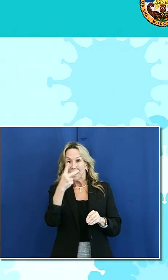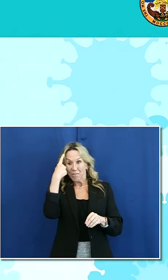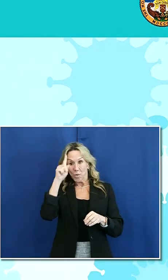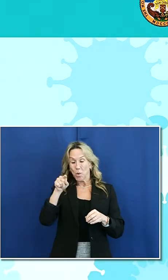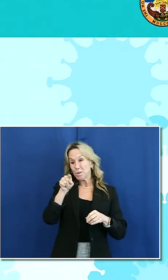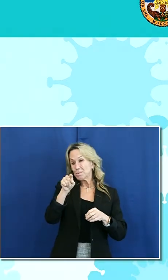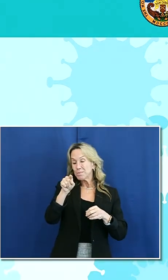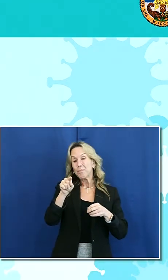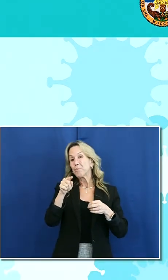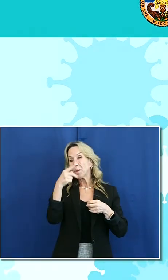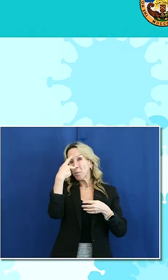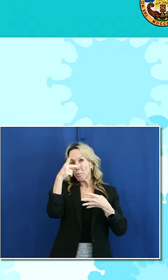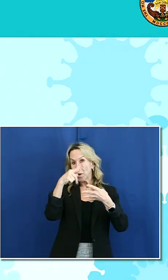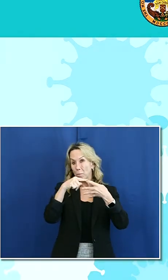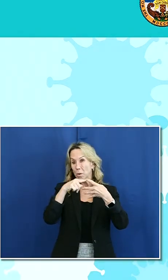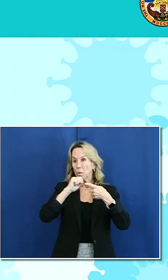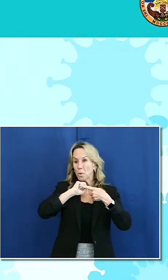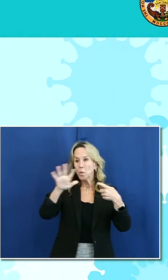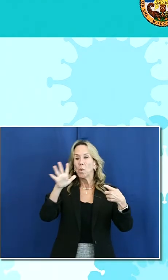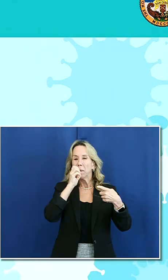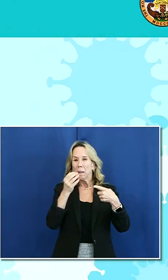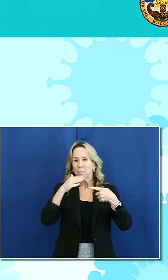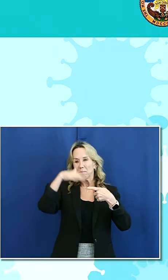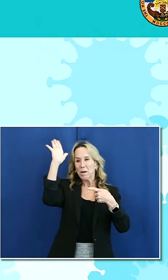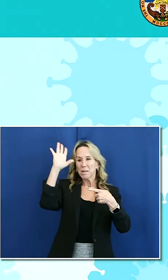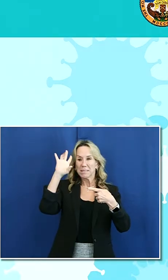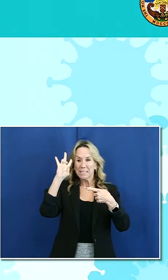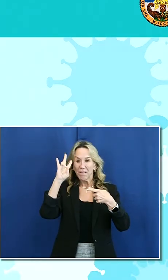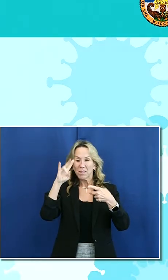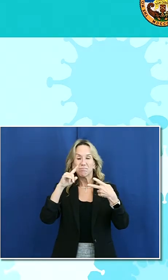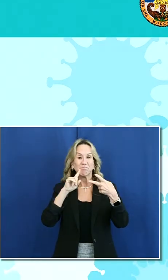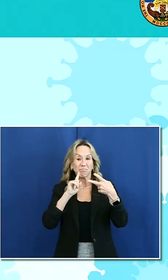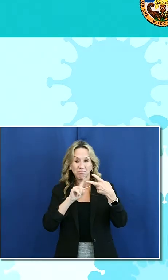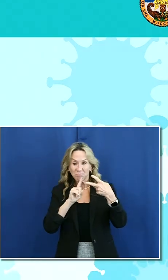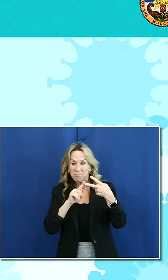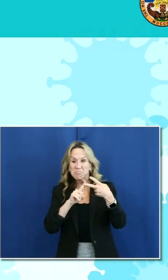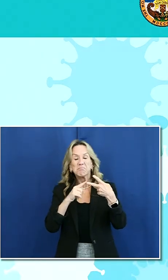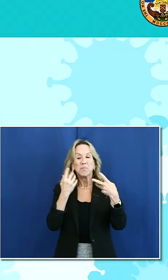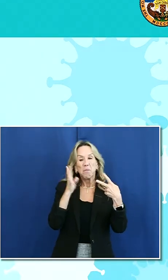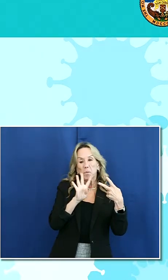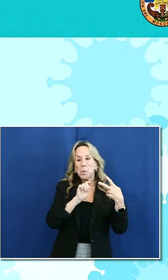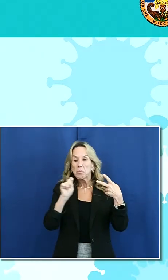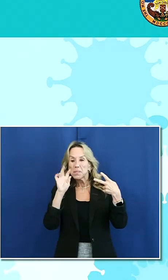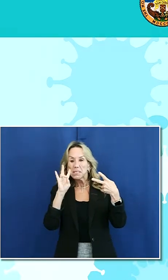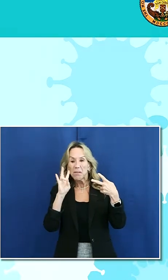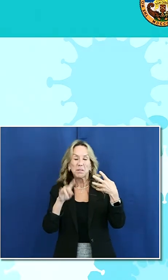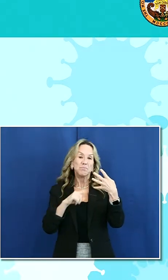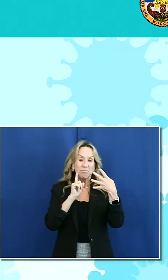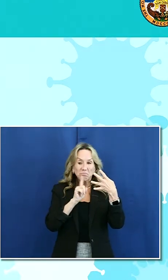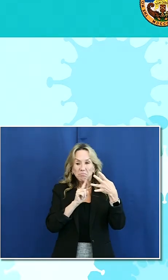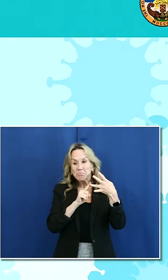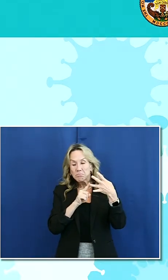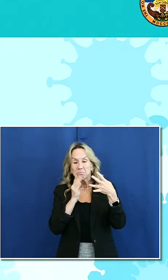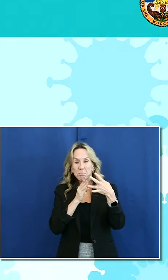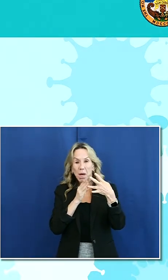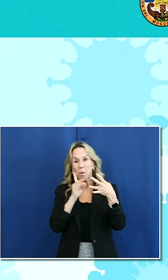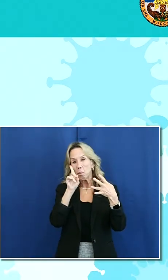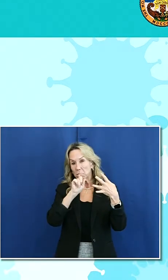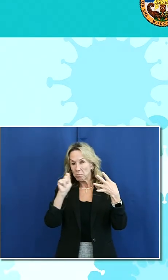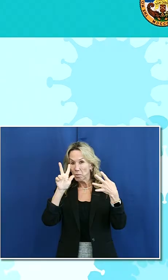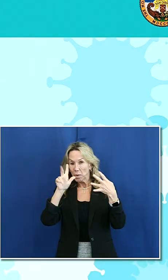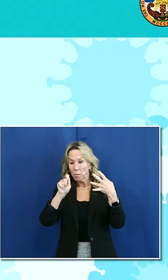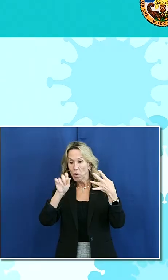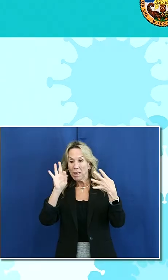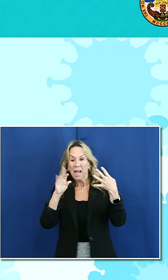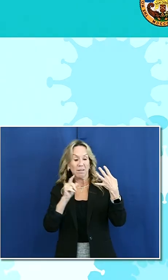be more than 7, substantial 4 to 7, moderate 1 to 3.9, and minimal less than 1. For